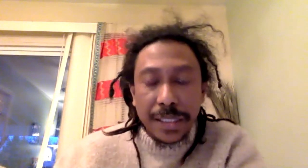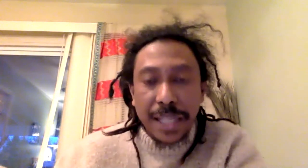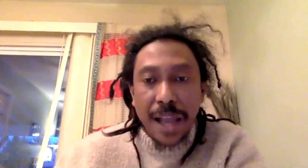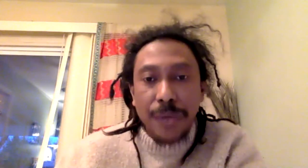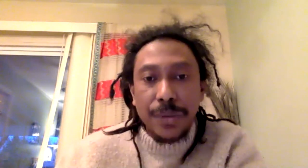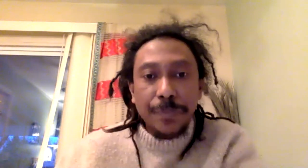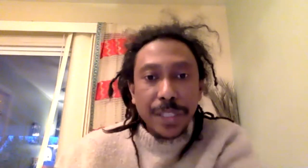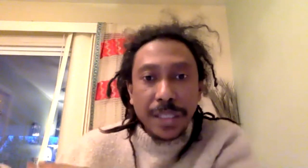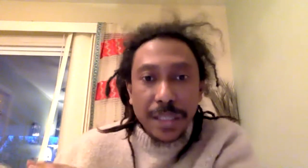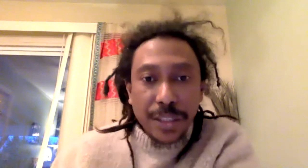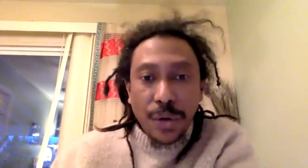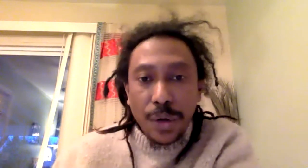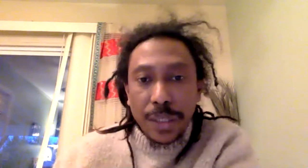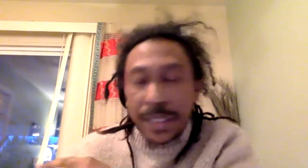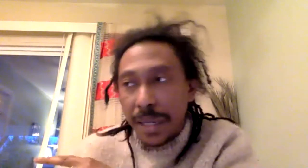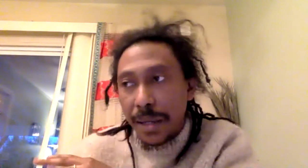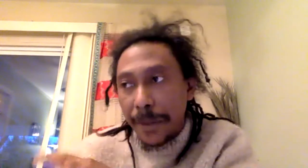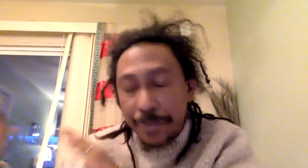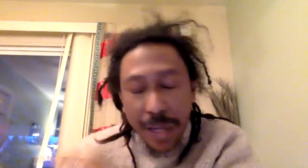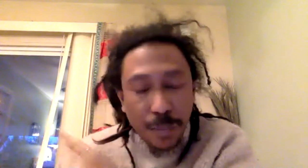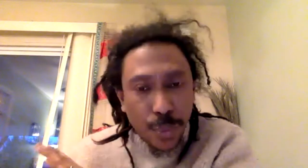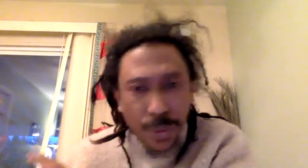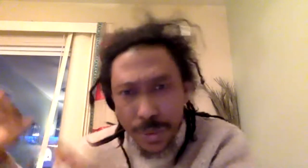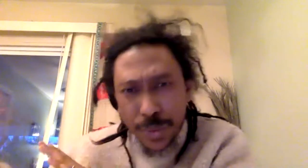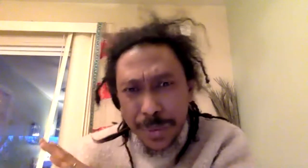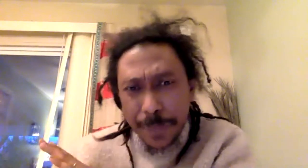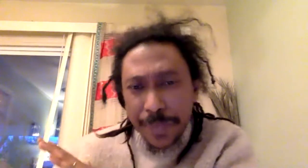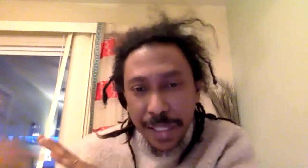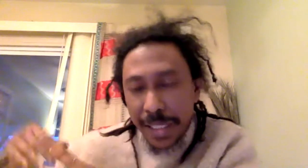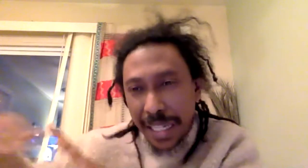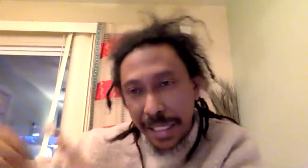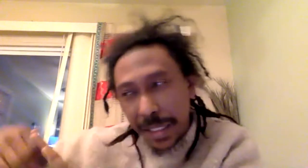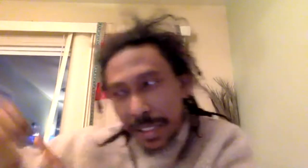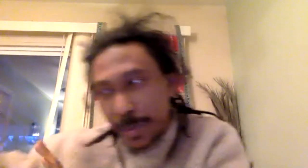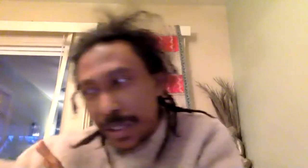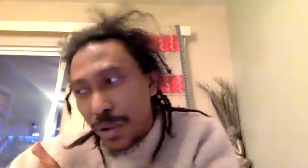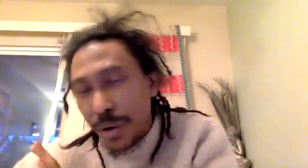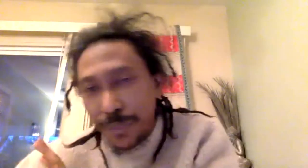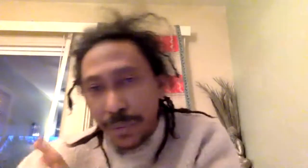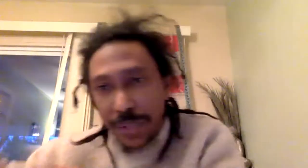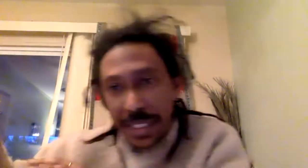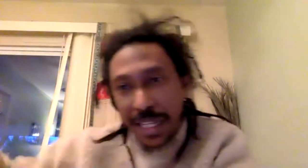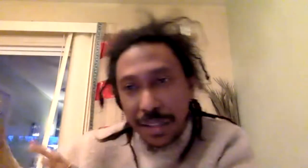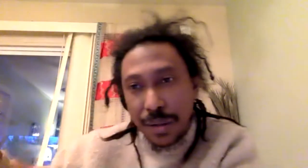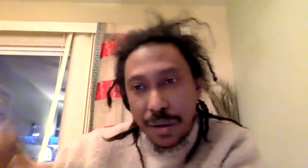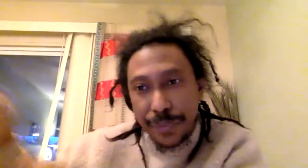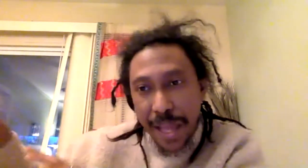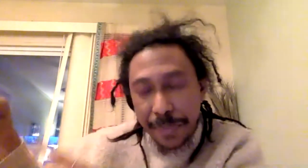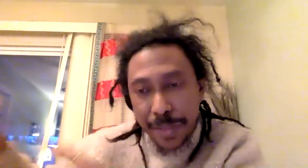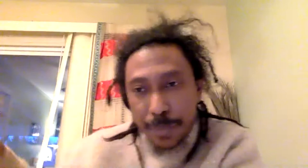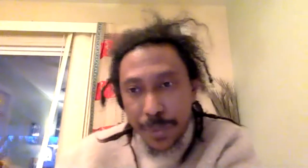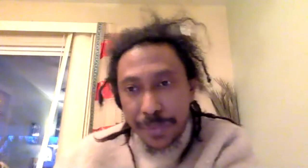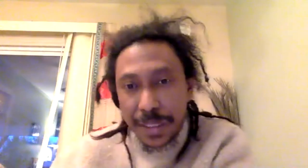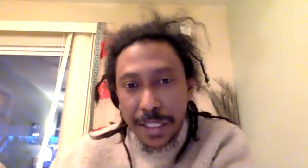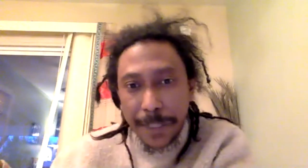little town. It's called Hambuluhotu, kind of like a little bit north of the center of that